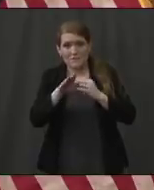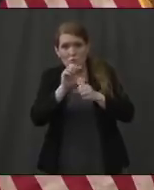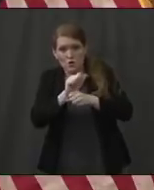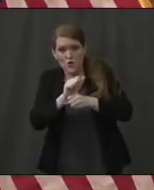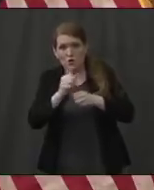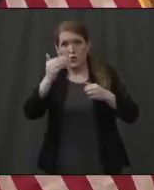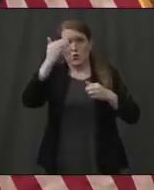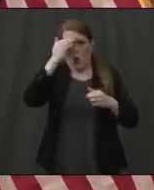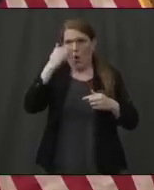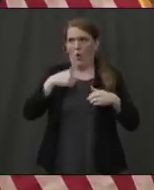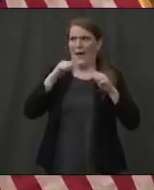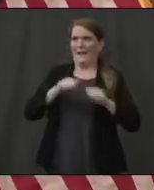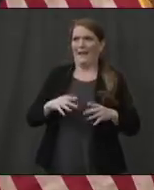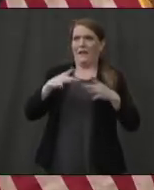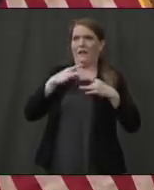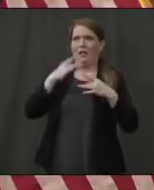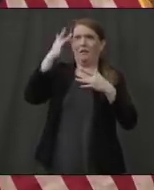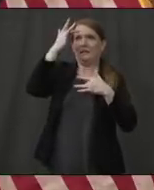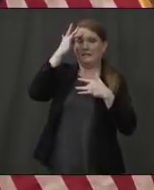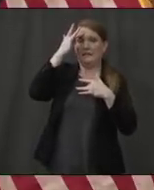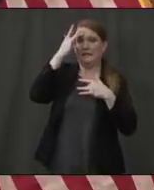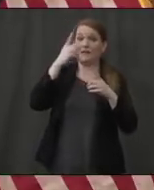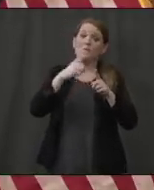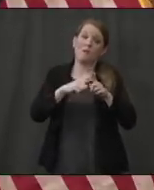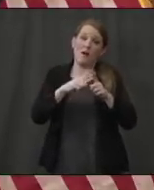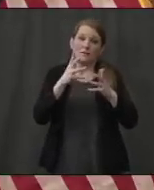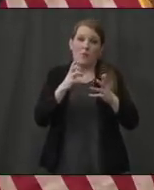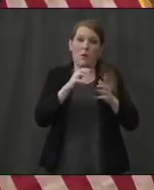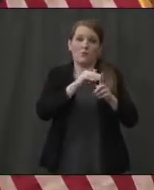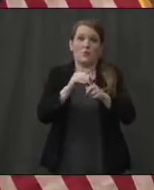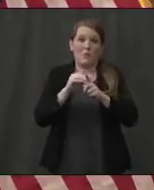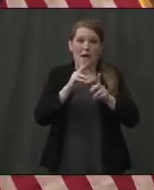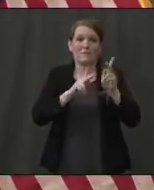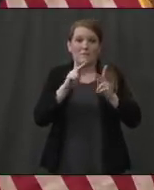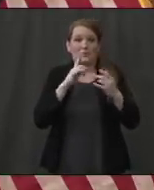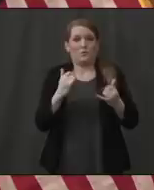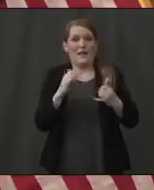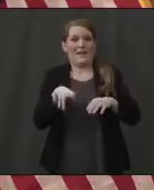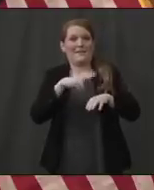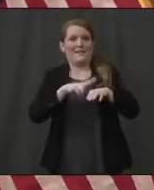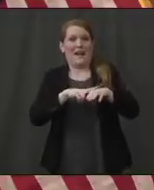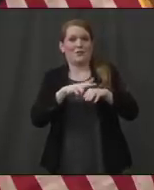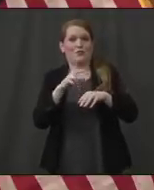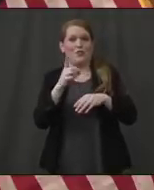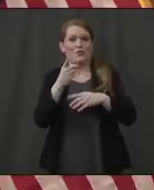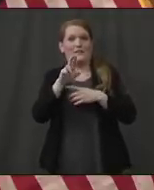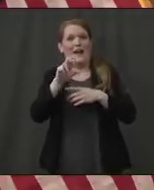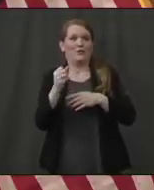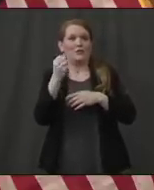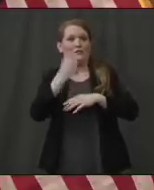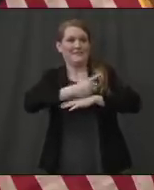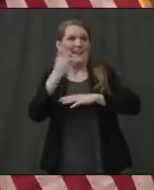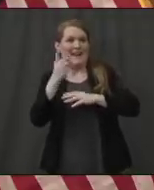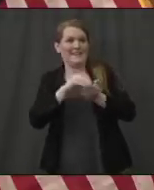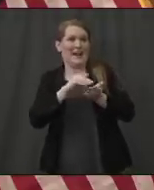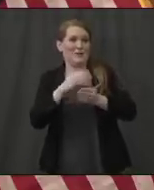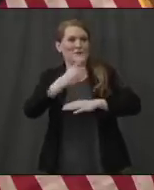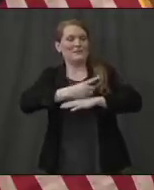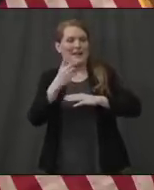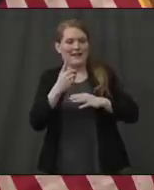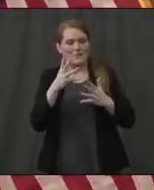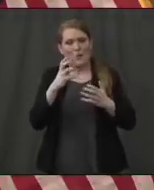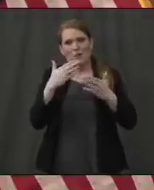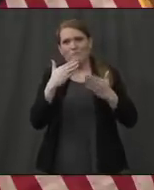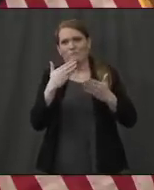is National Doctors Day, so I would give a shout out to our physicians, but I'd certainly, sitting next to a nurse, want not to forget that nurses